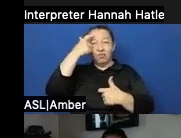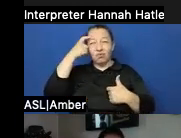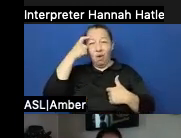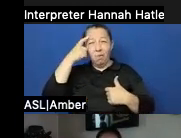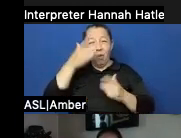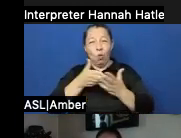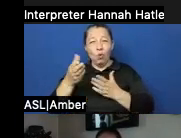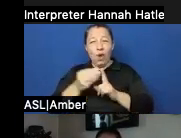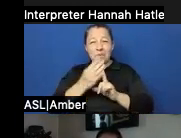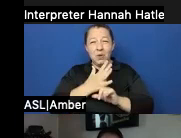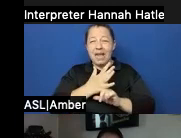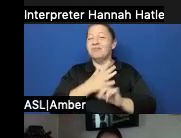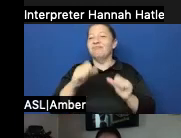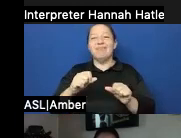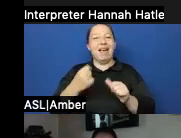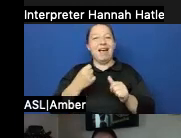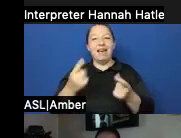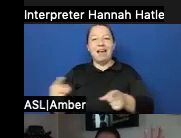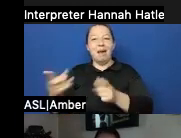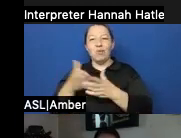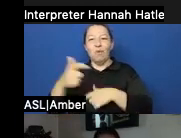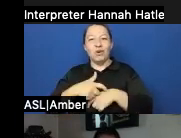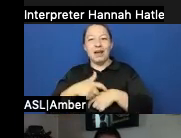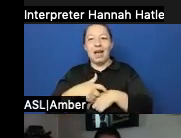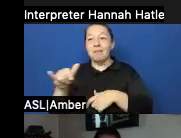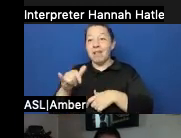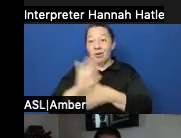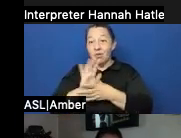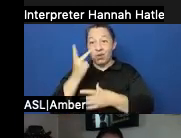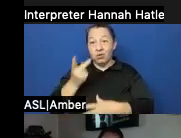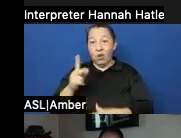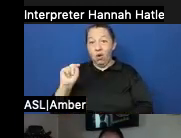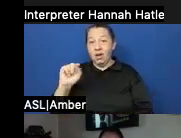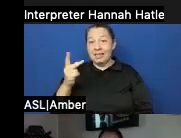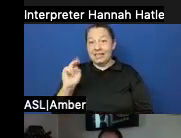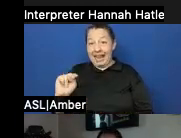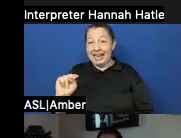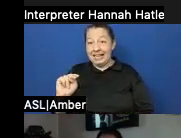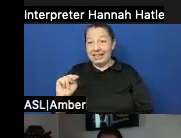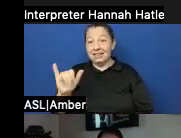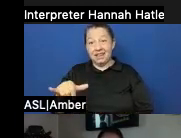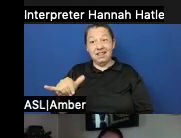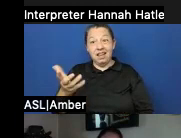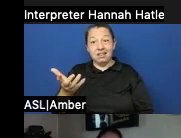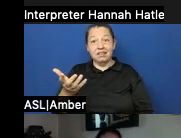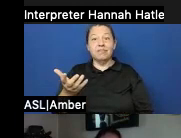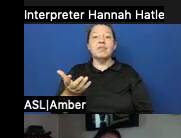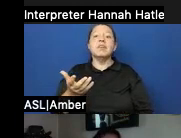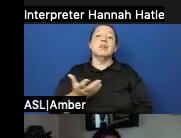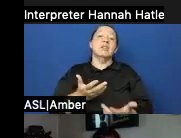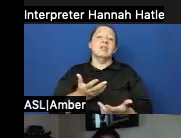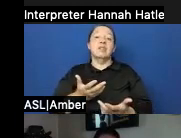being scooped up off the street, like the movie Taken. Token acts of kindness, offering a safe place